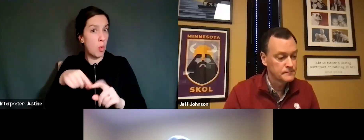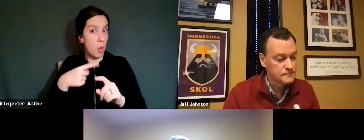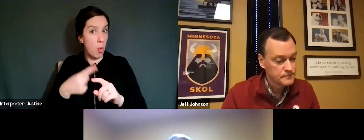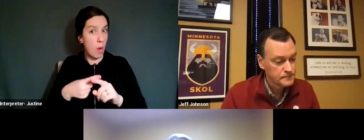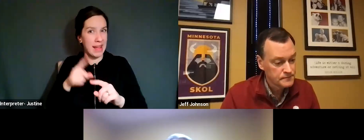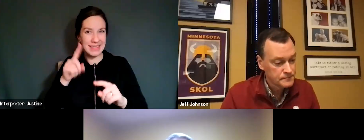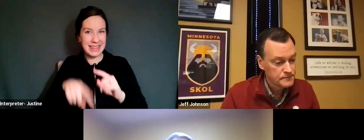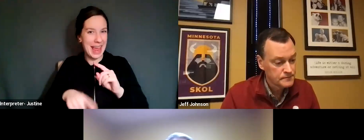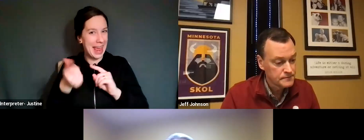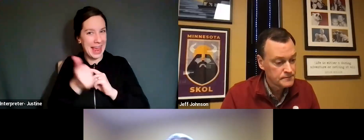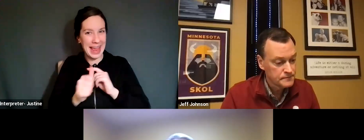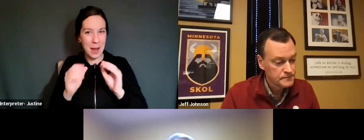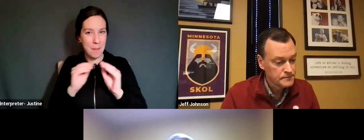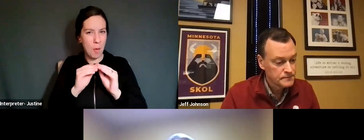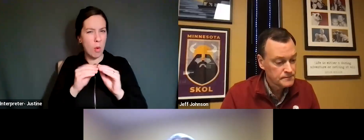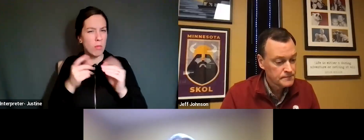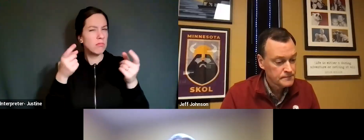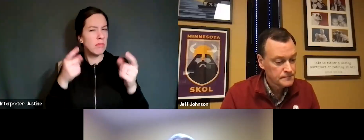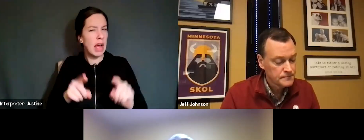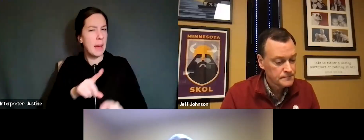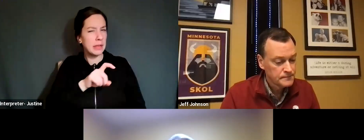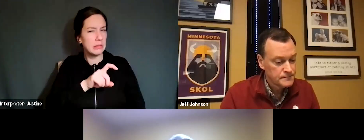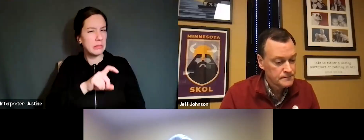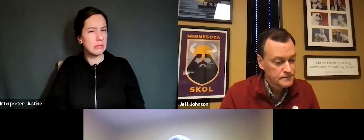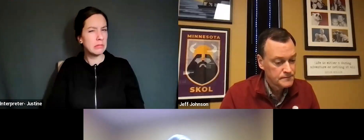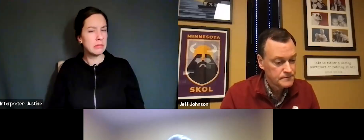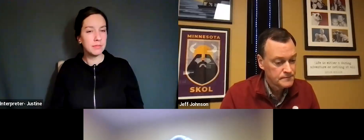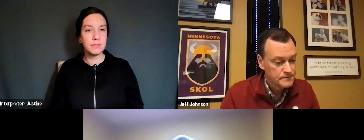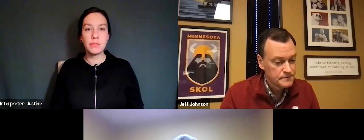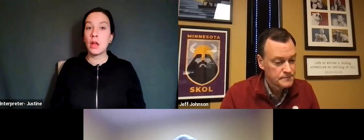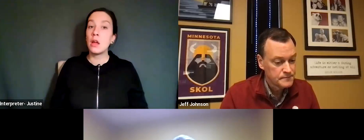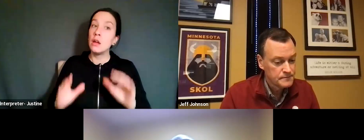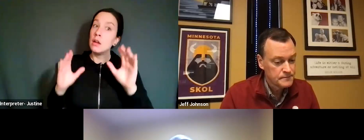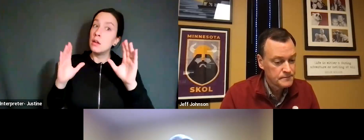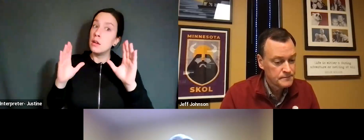I would anticipate, a dog being able to work,